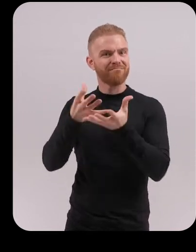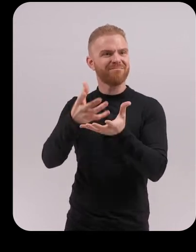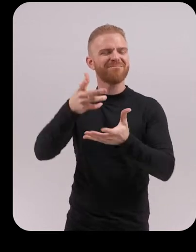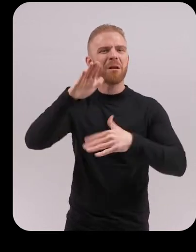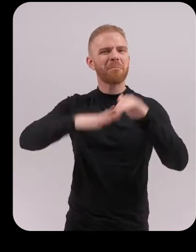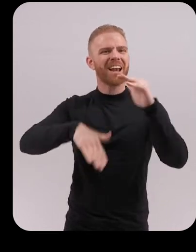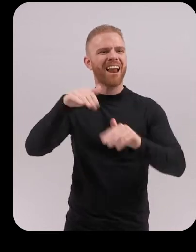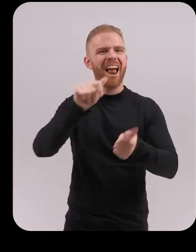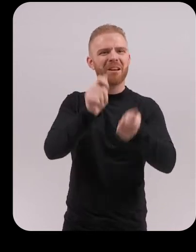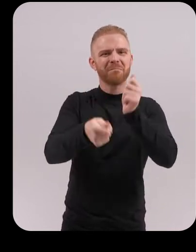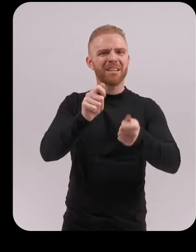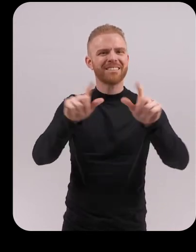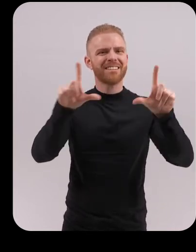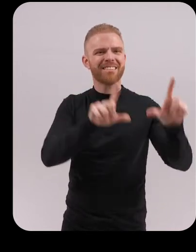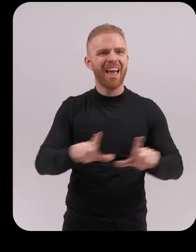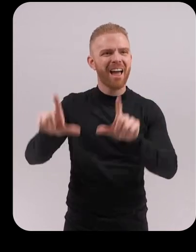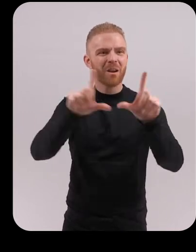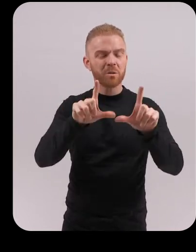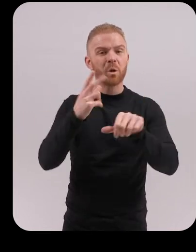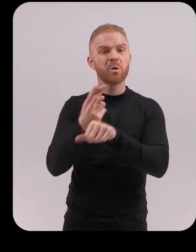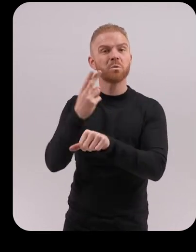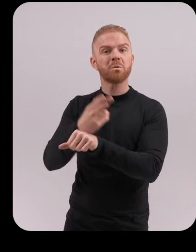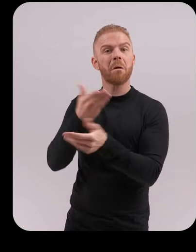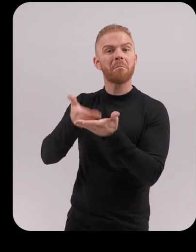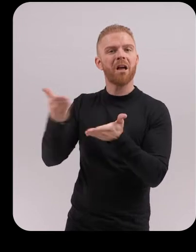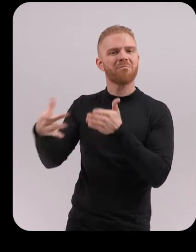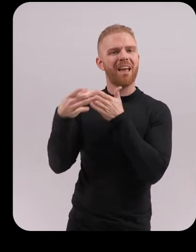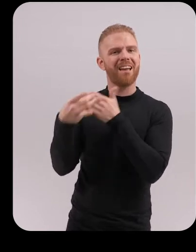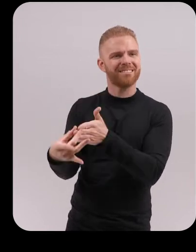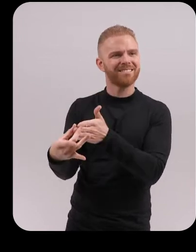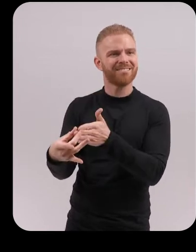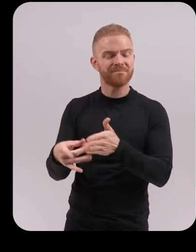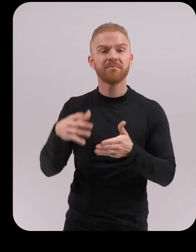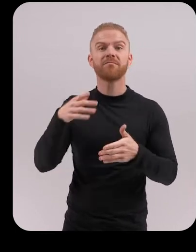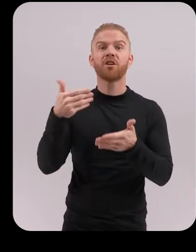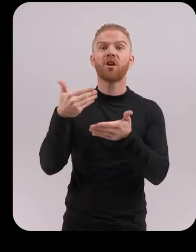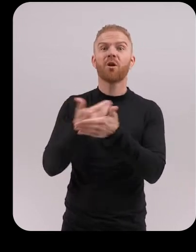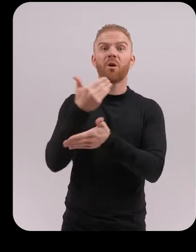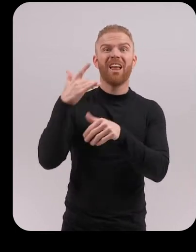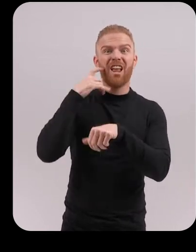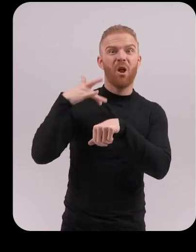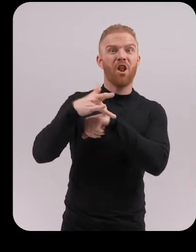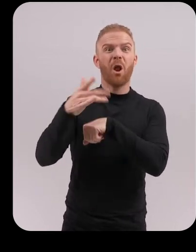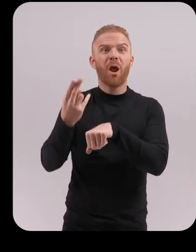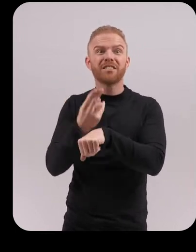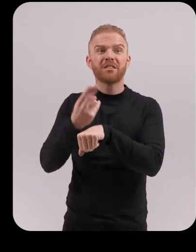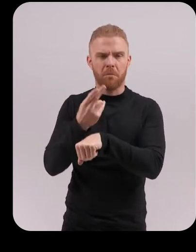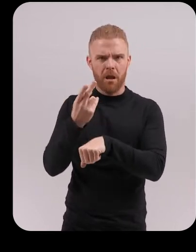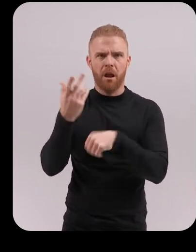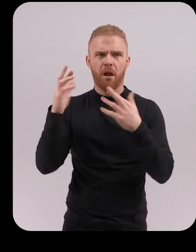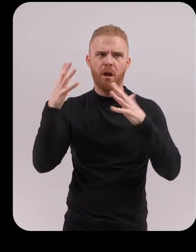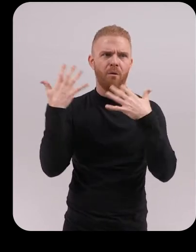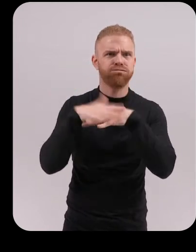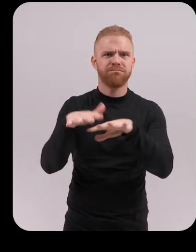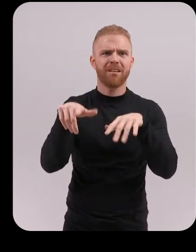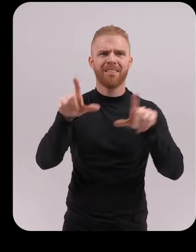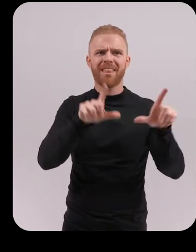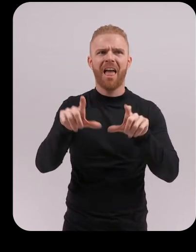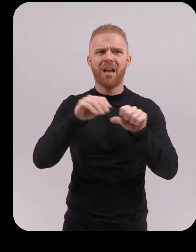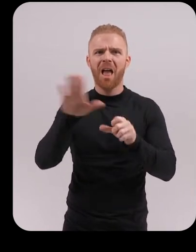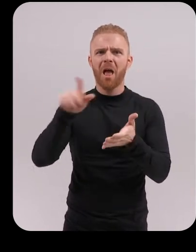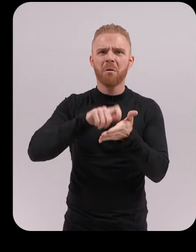adaptive layouts using material guidance. Early adopters are already integrating these layouts into their Compose